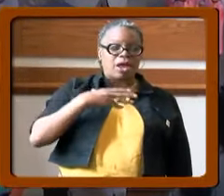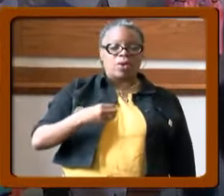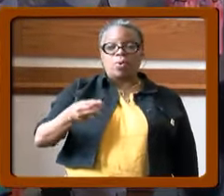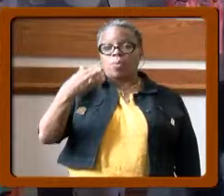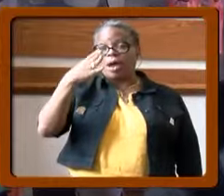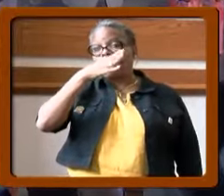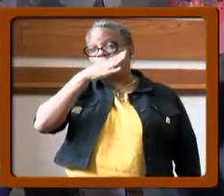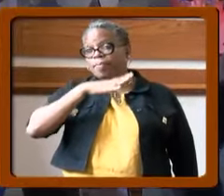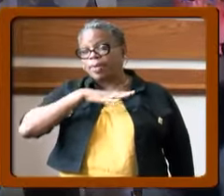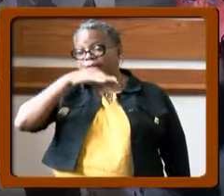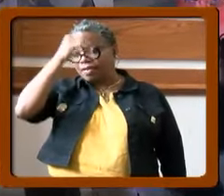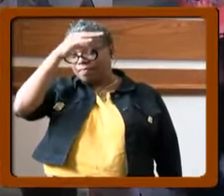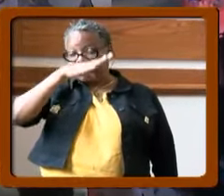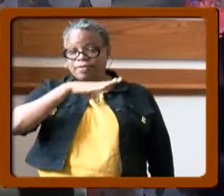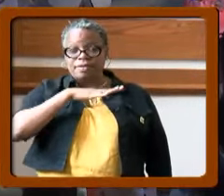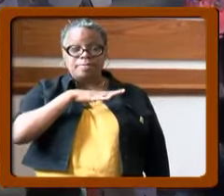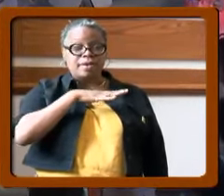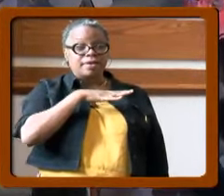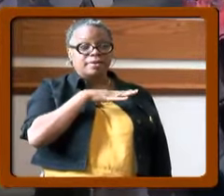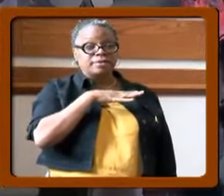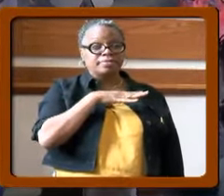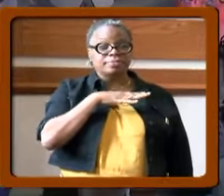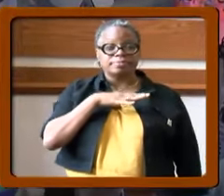Male, female,